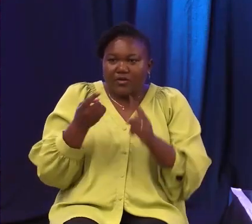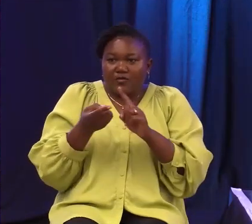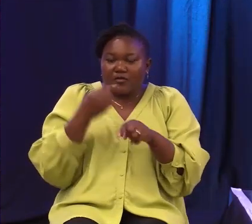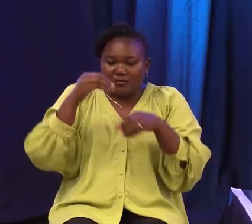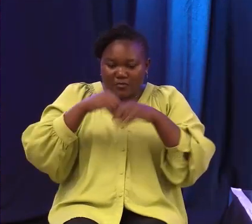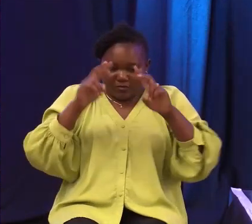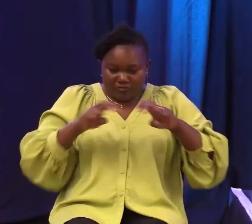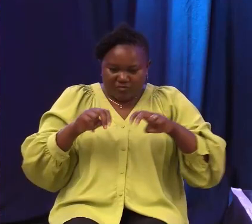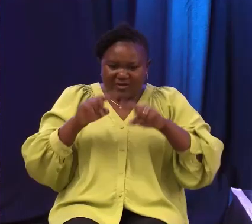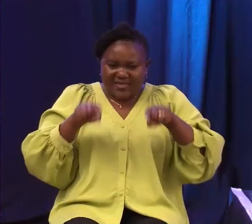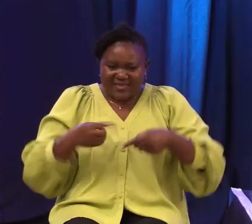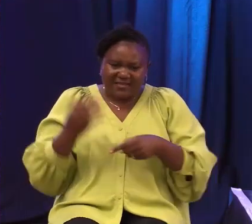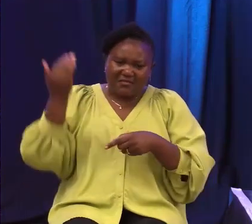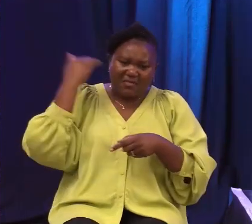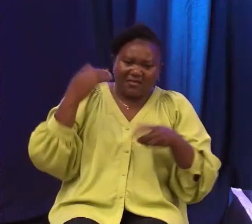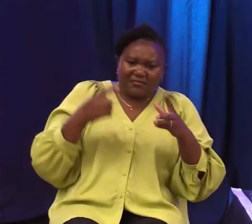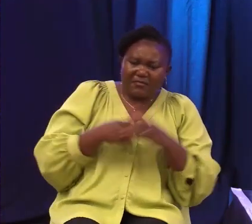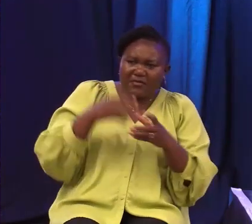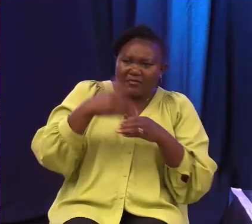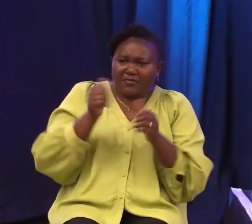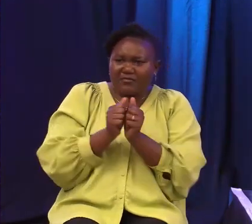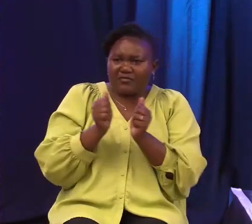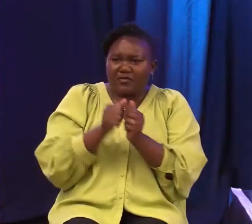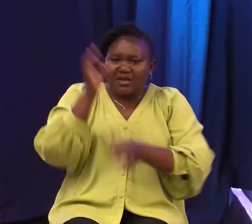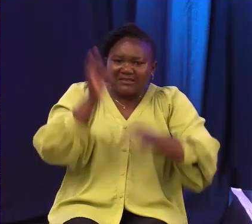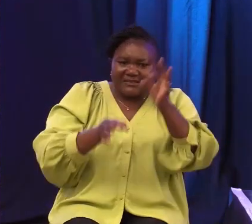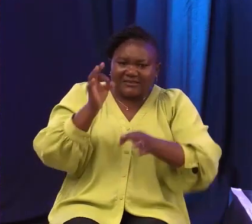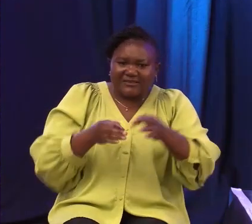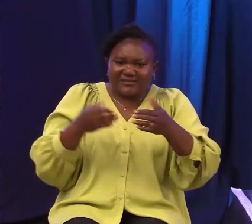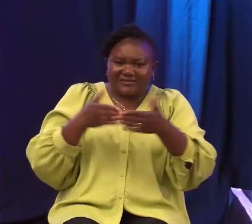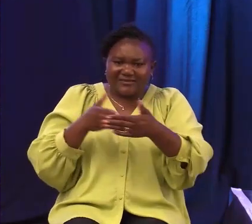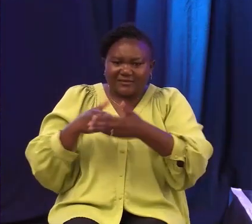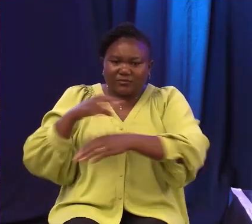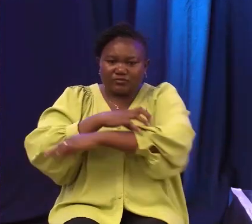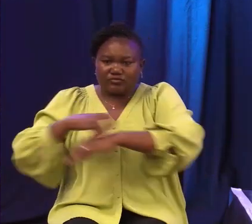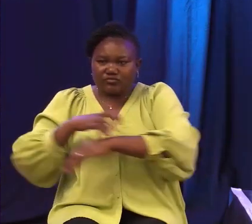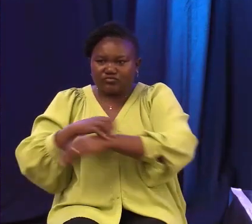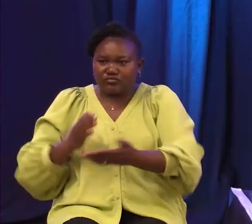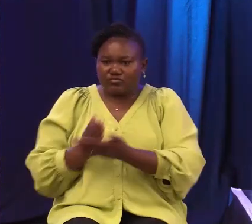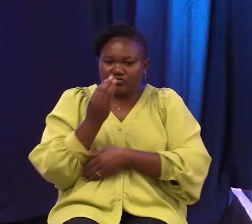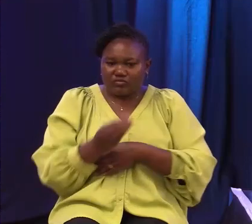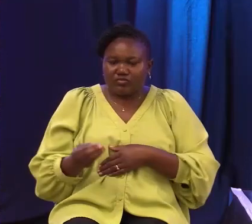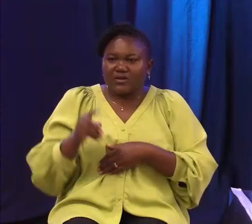of incidences to bringing proceedings before the court to stop violation of children's rights. The